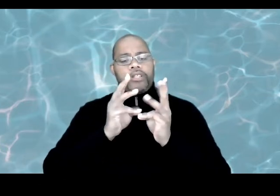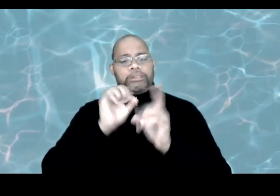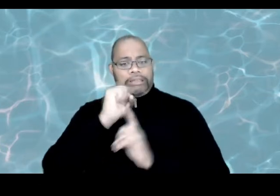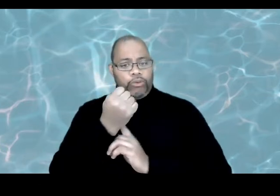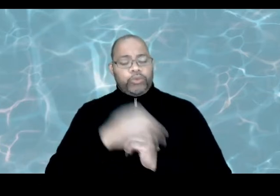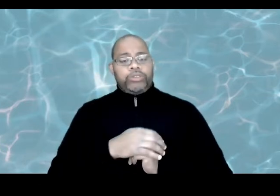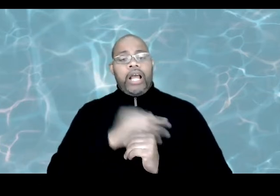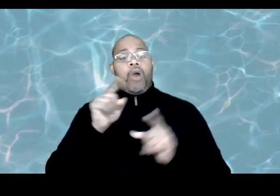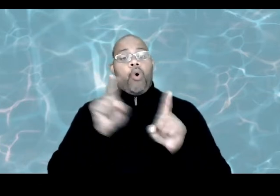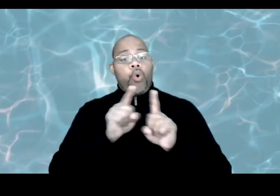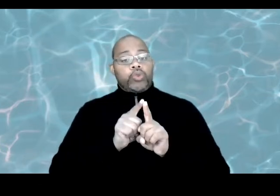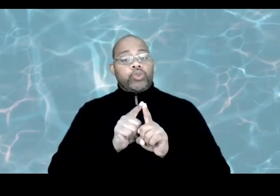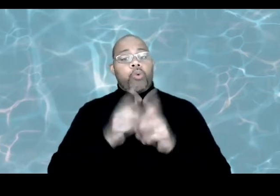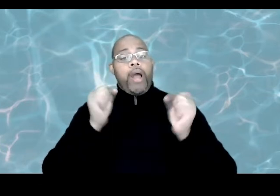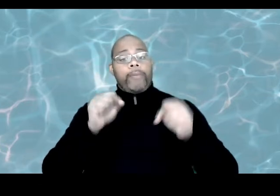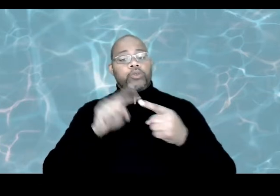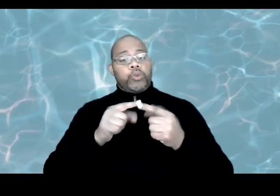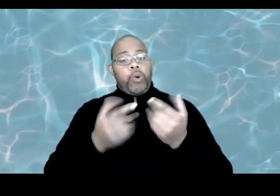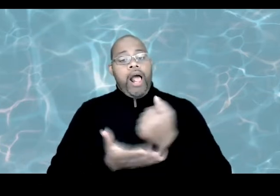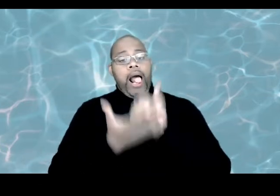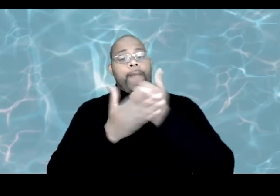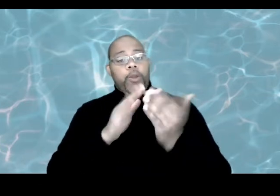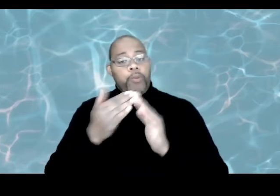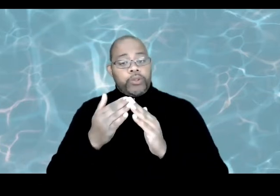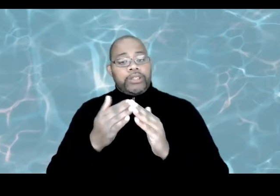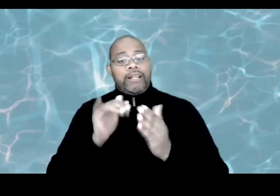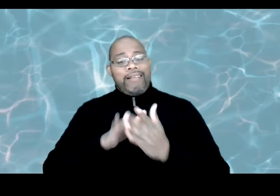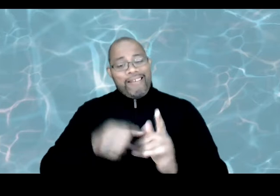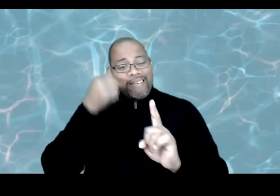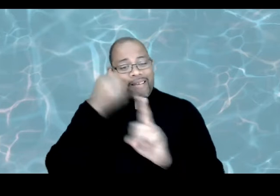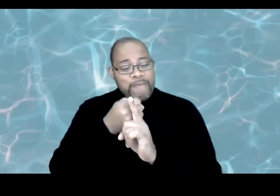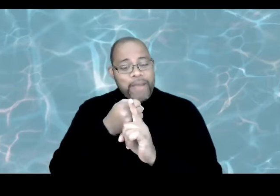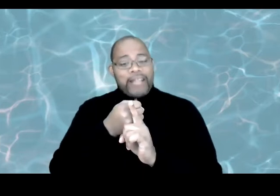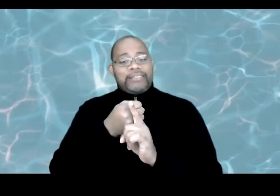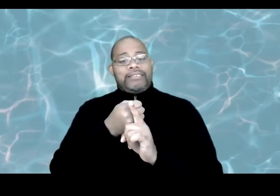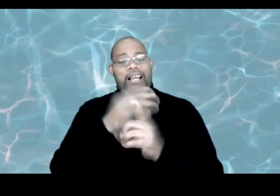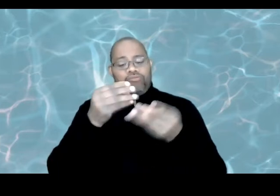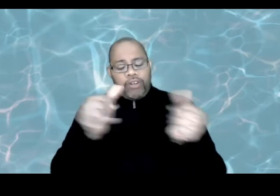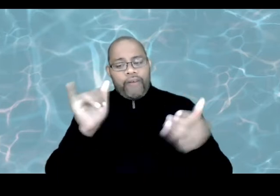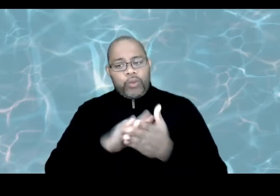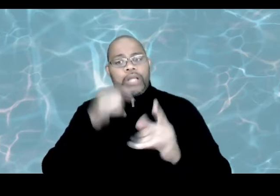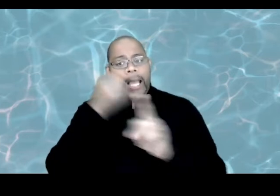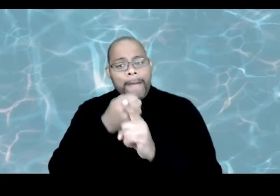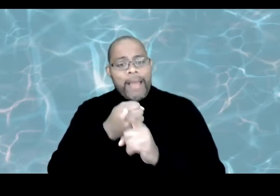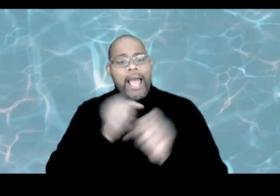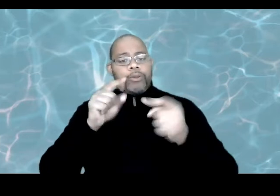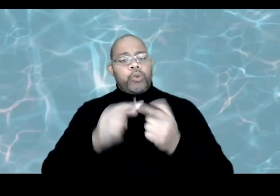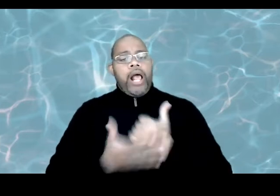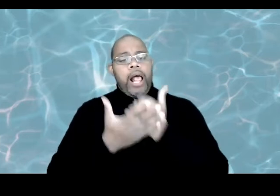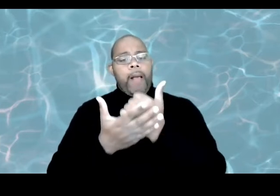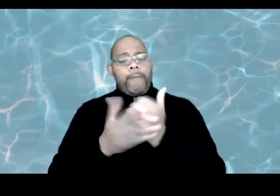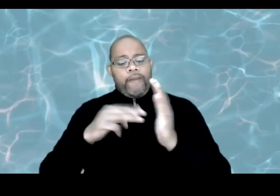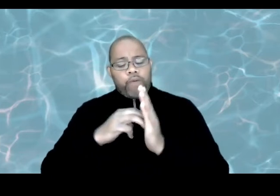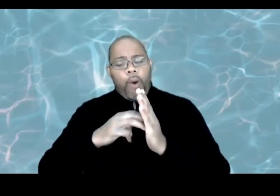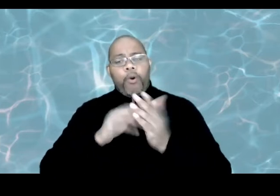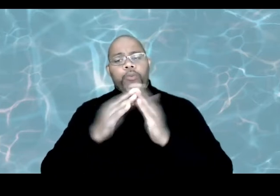risk scenarios. And then also we want to be able to help the communities that are impacted and mitigate those impacts and be able to help